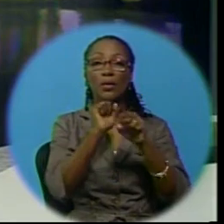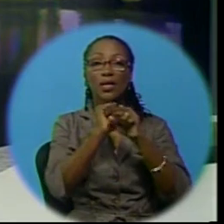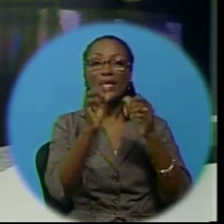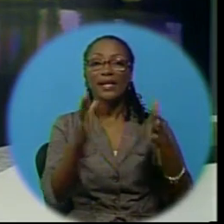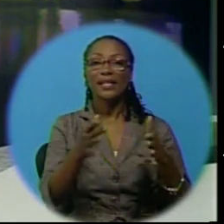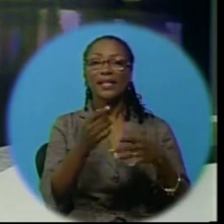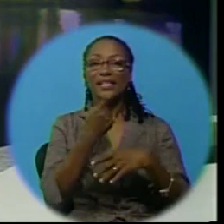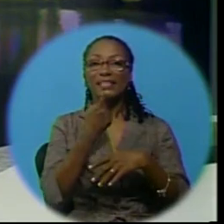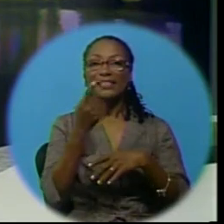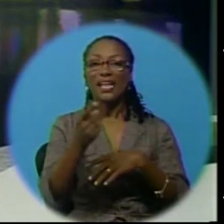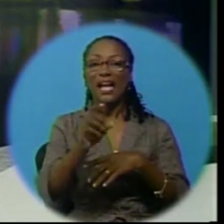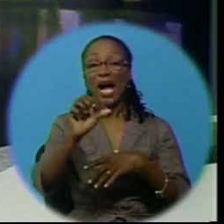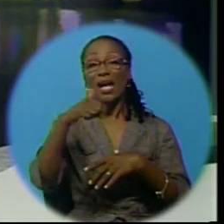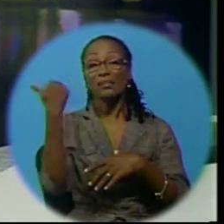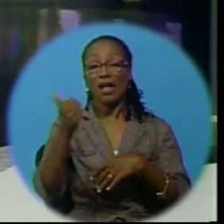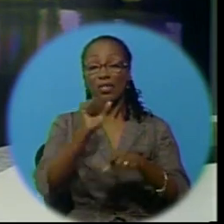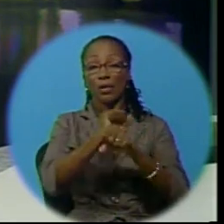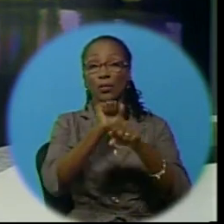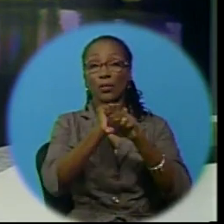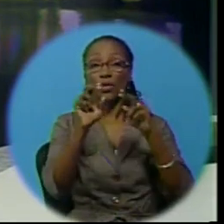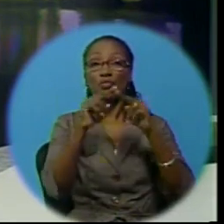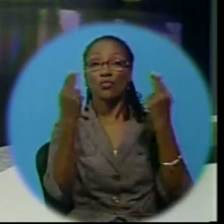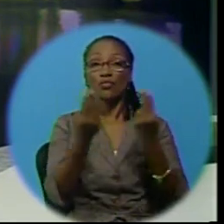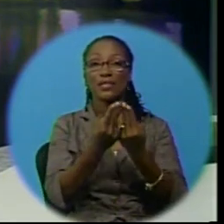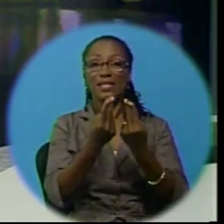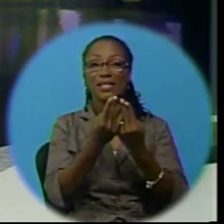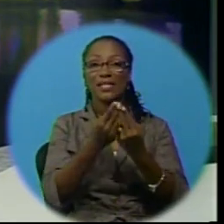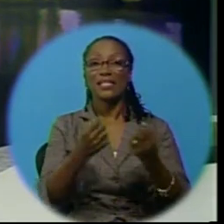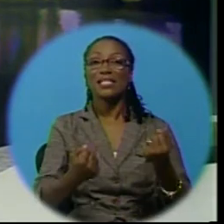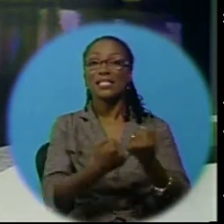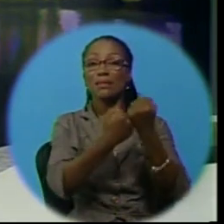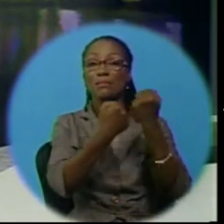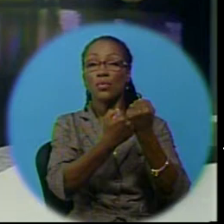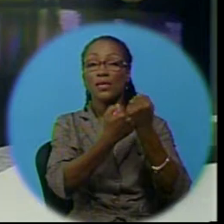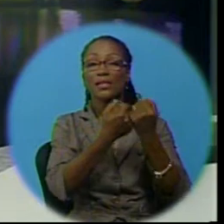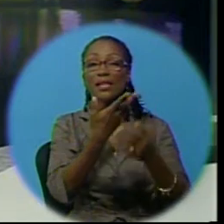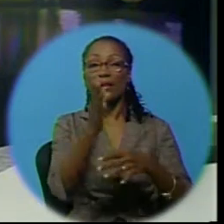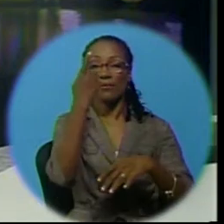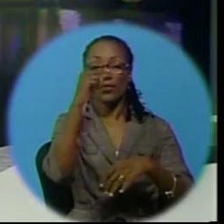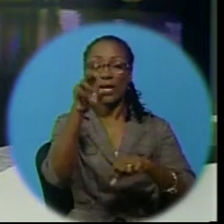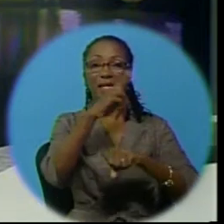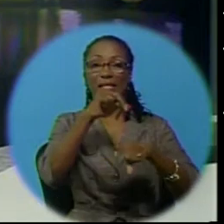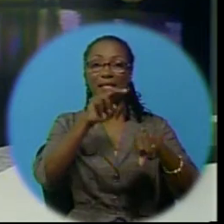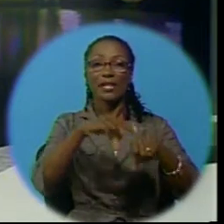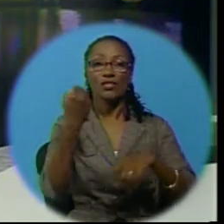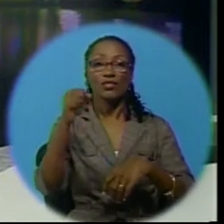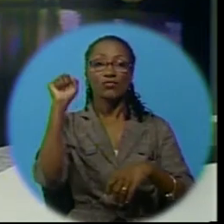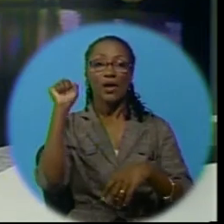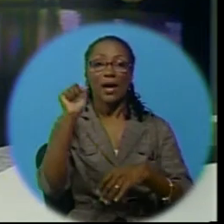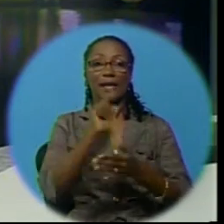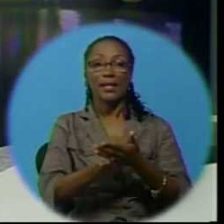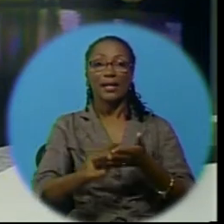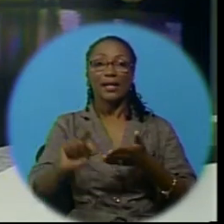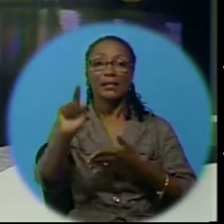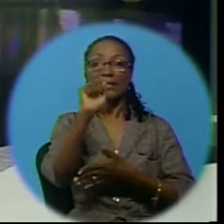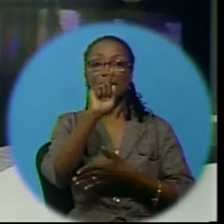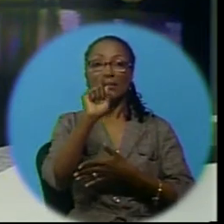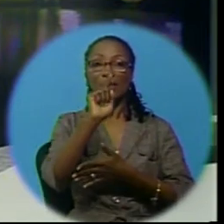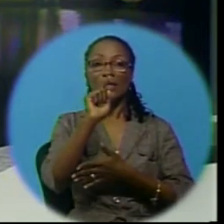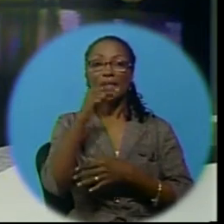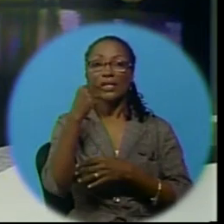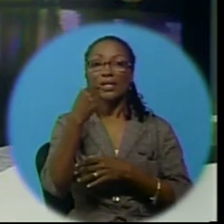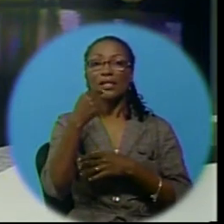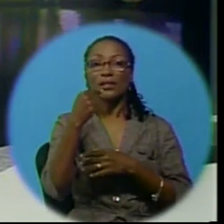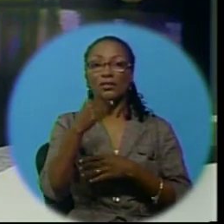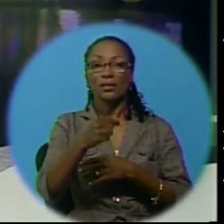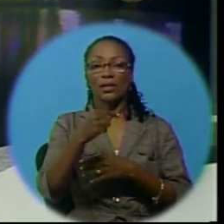up from another labor union for its stance in calling out workers for a national strike on Monday. General Secretary of the Unity Workers